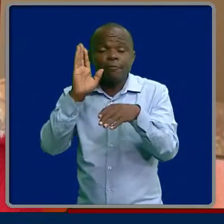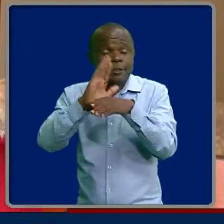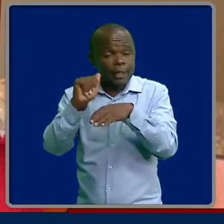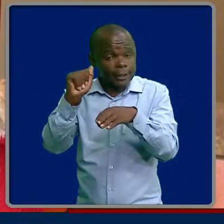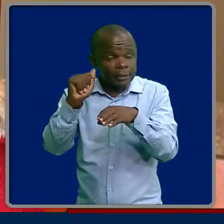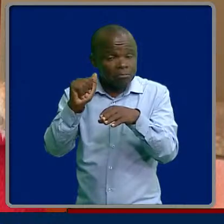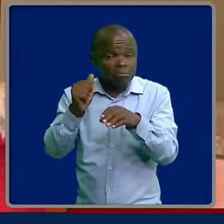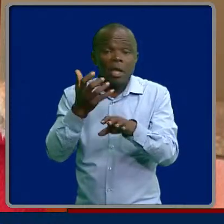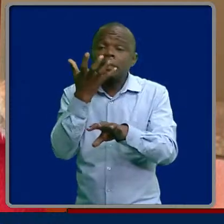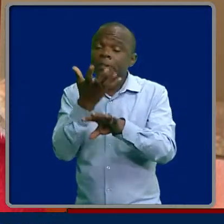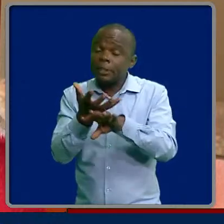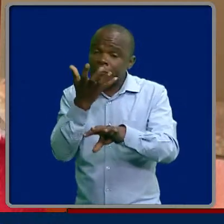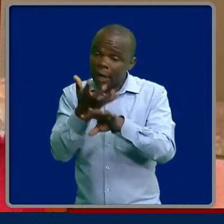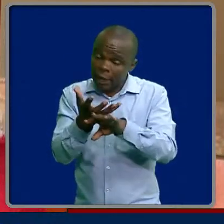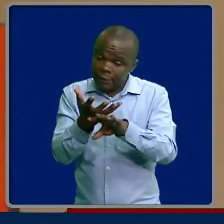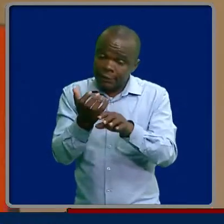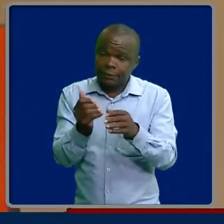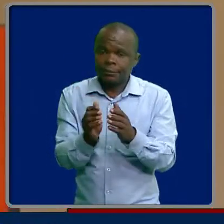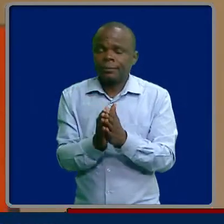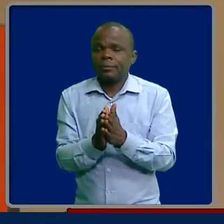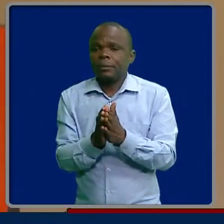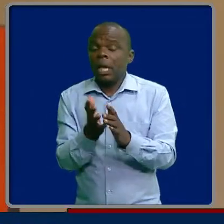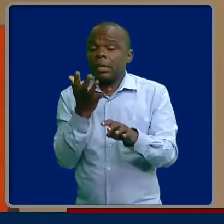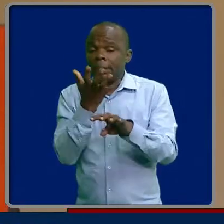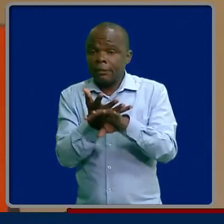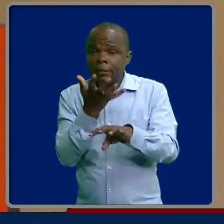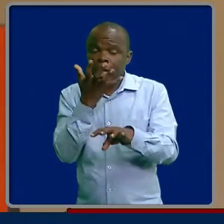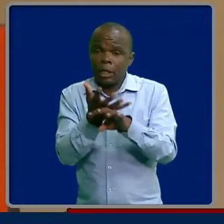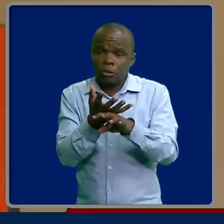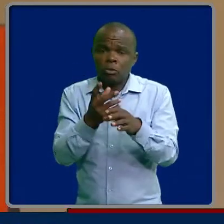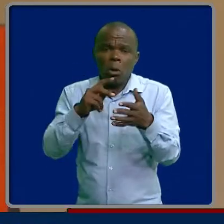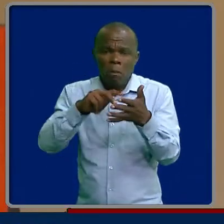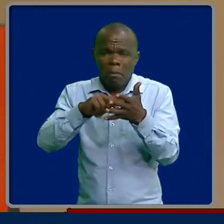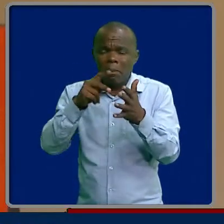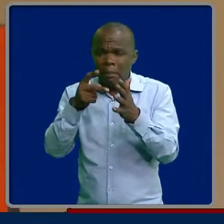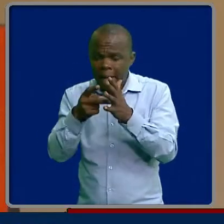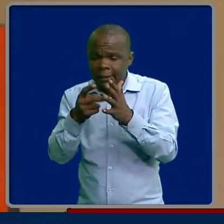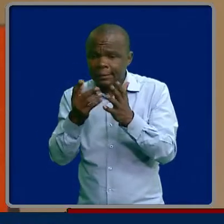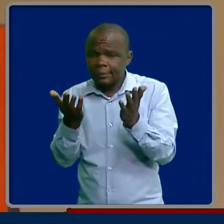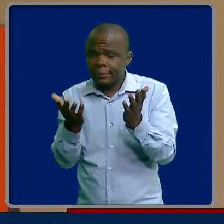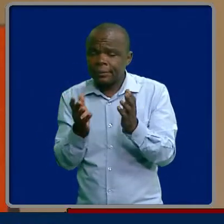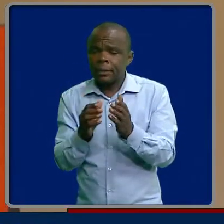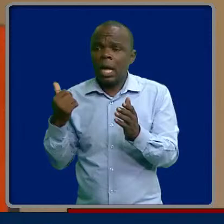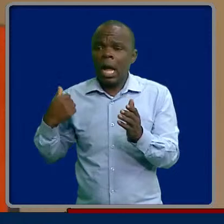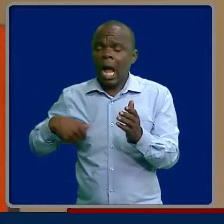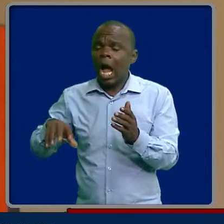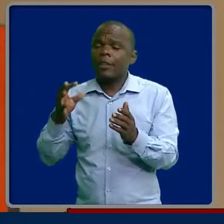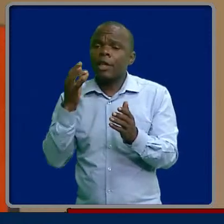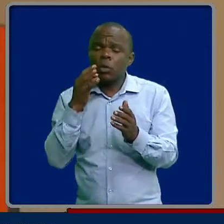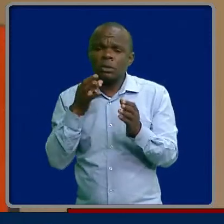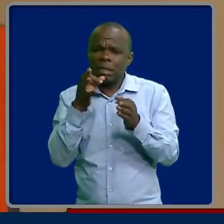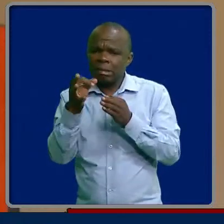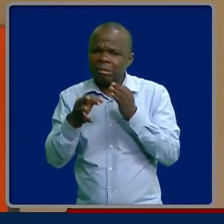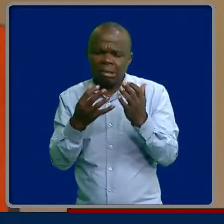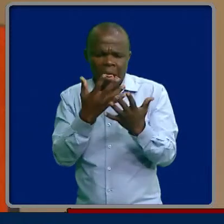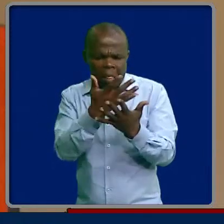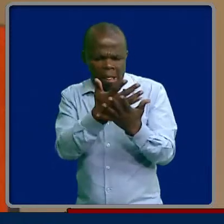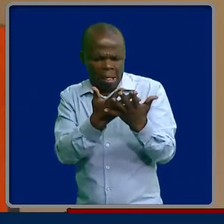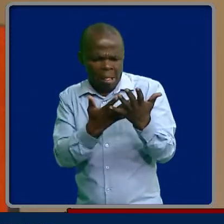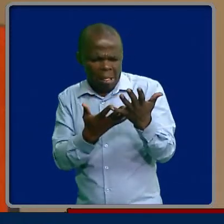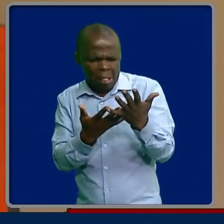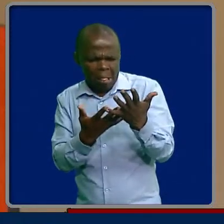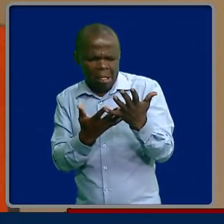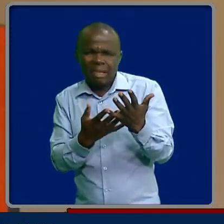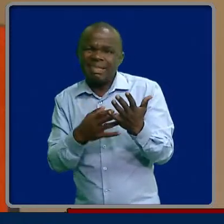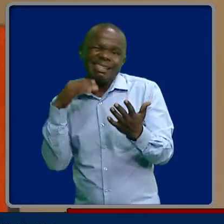were delays in fund disbursement, making it difficult to plan effectively. Some of the young people say the paperwork required is